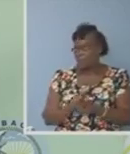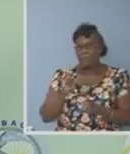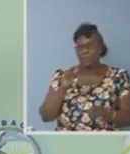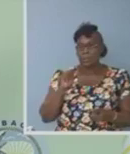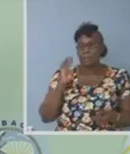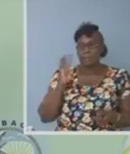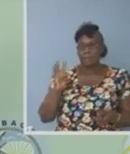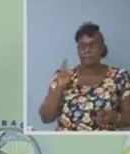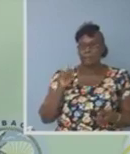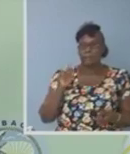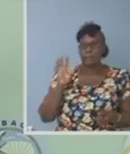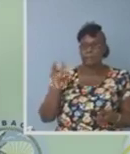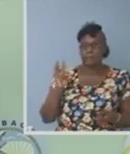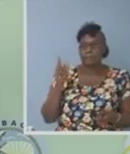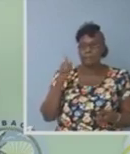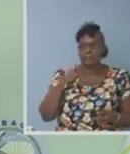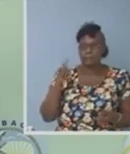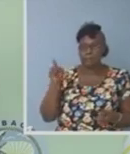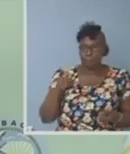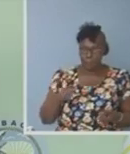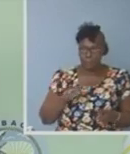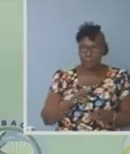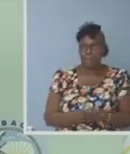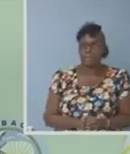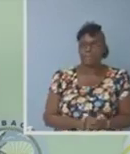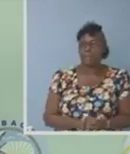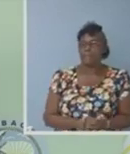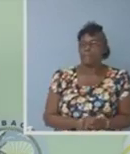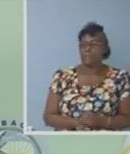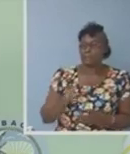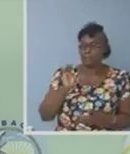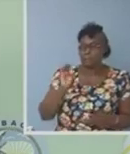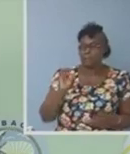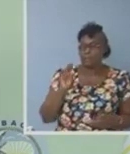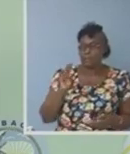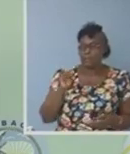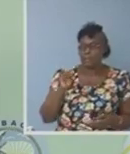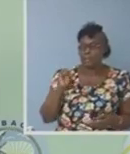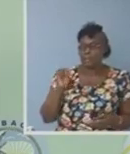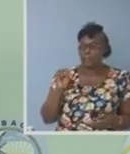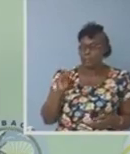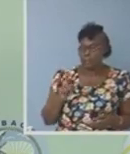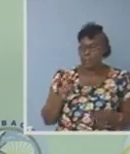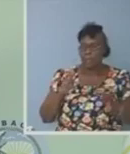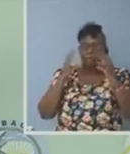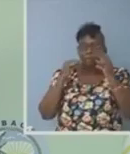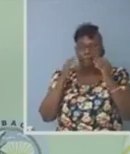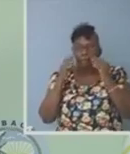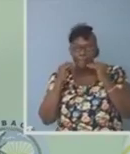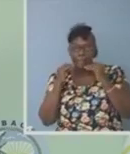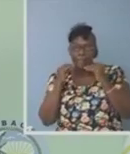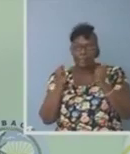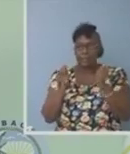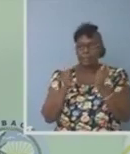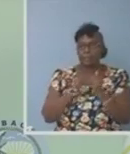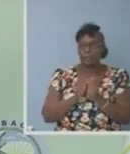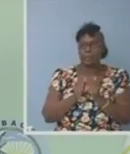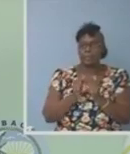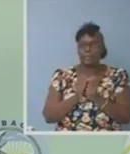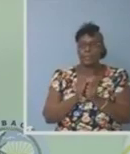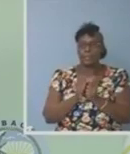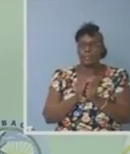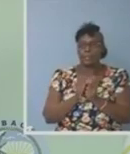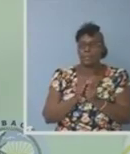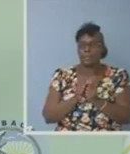major component in that sector is the credit union movement. And I'll be meeting with members of the credit unions on